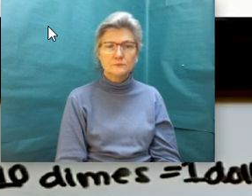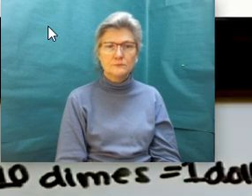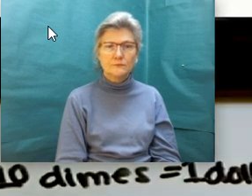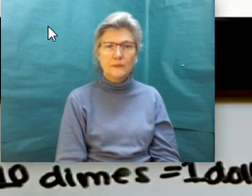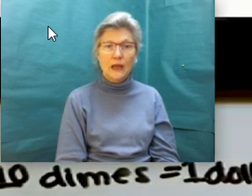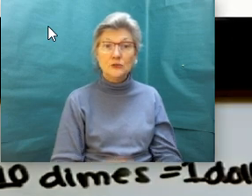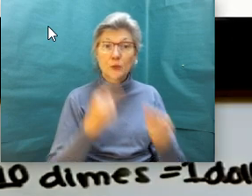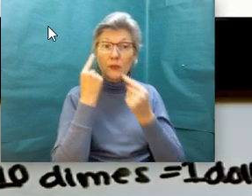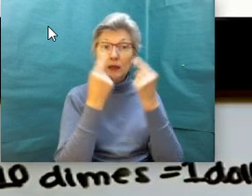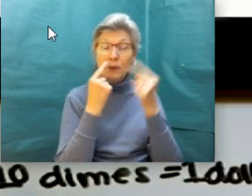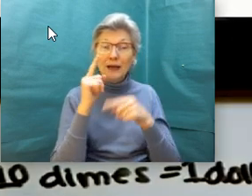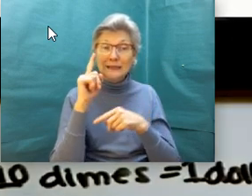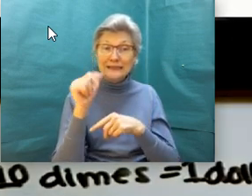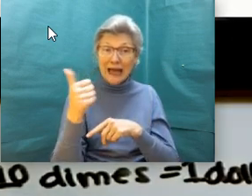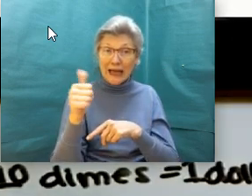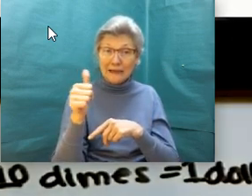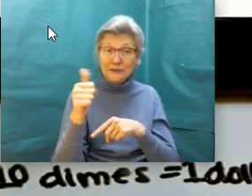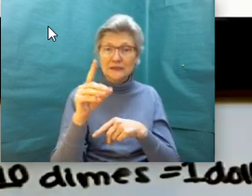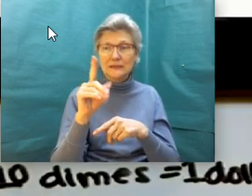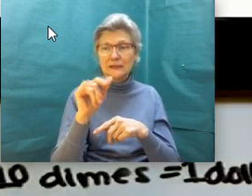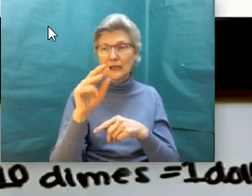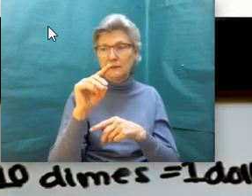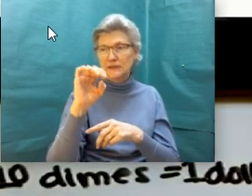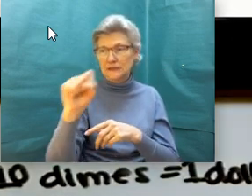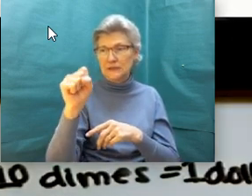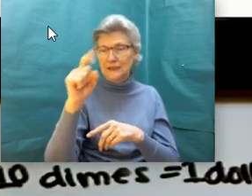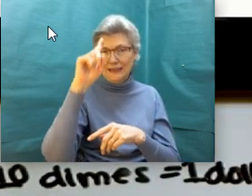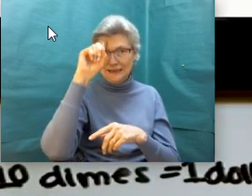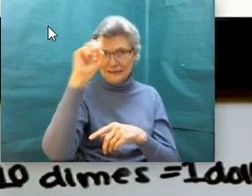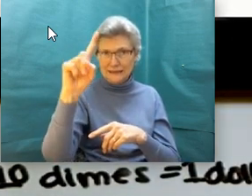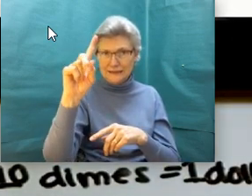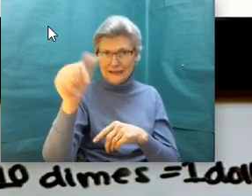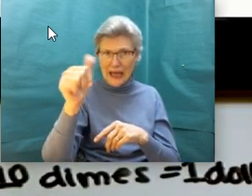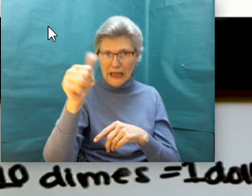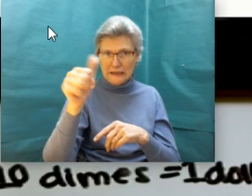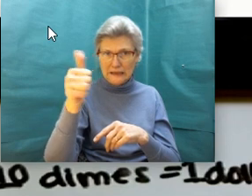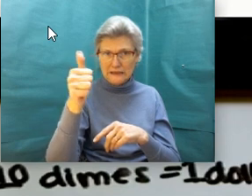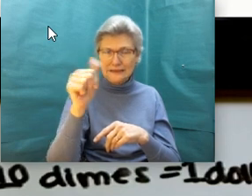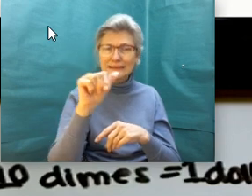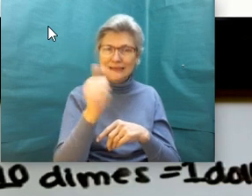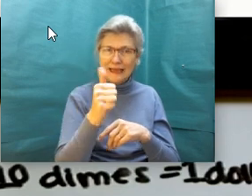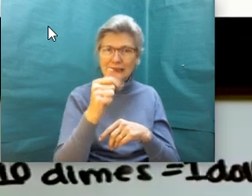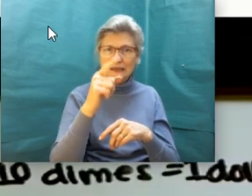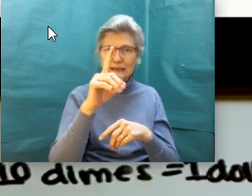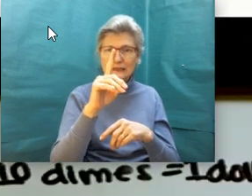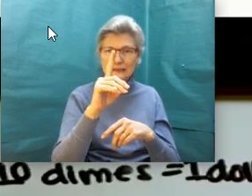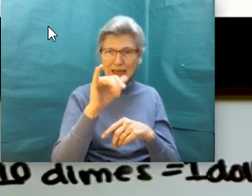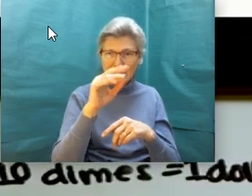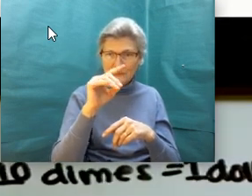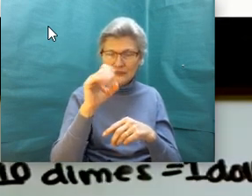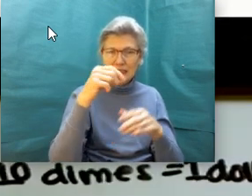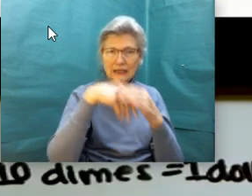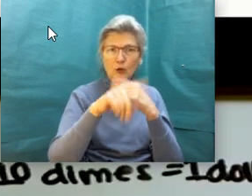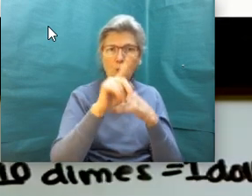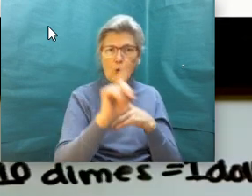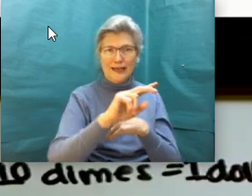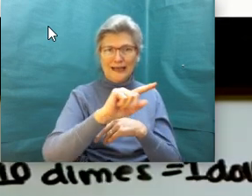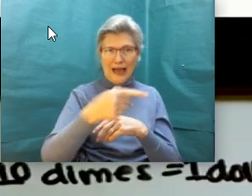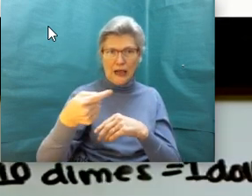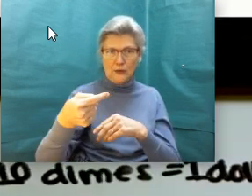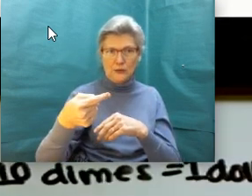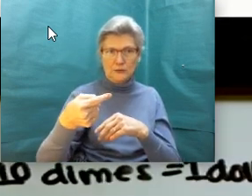As we think about dimes, we know that there are 10 dimes in a dollar, right? So we have our 10 dimes here. So we know